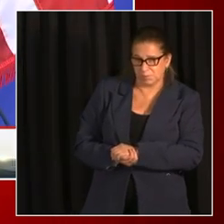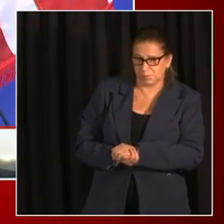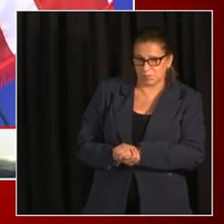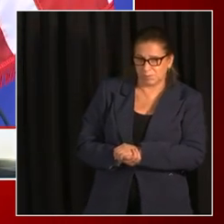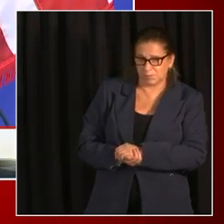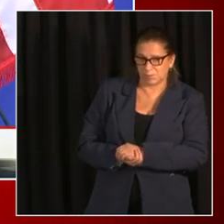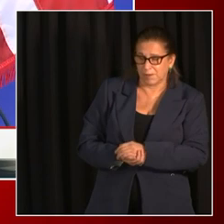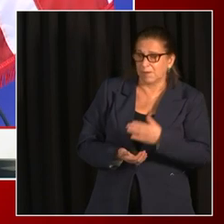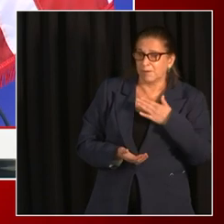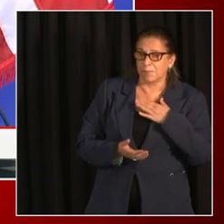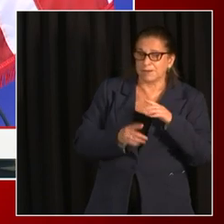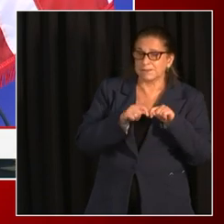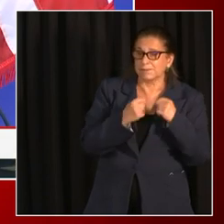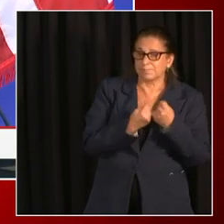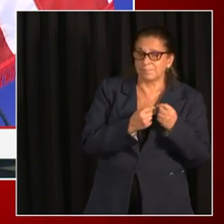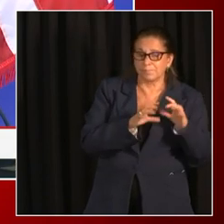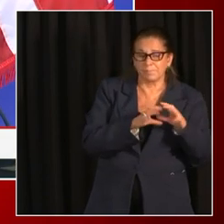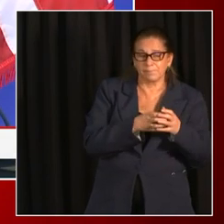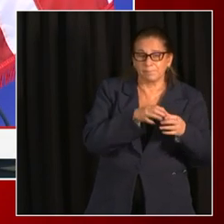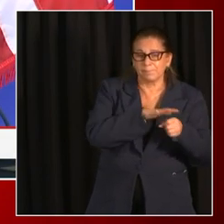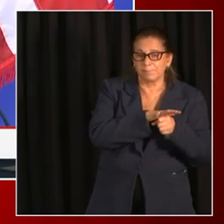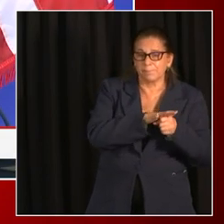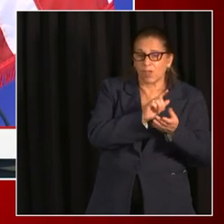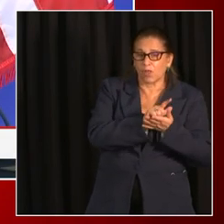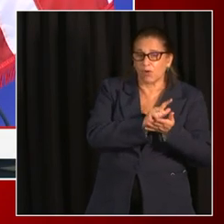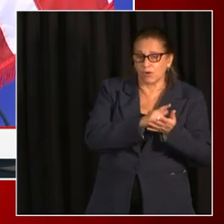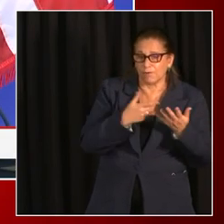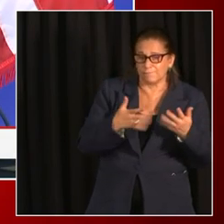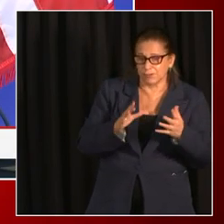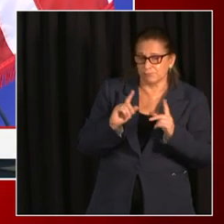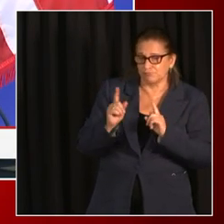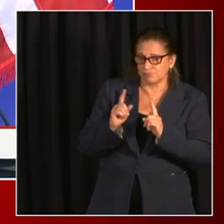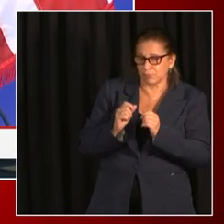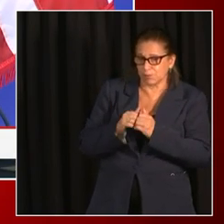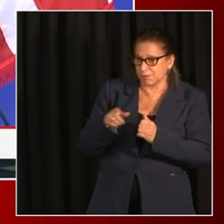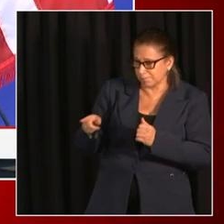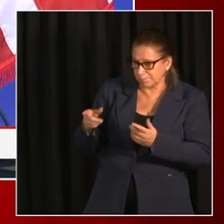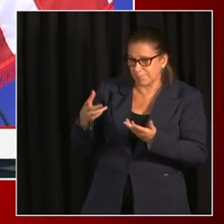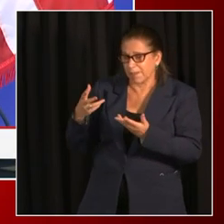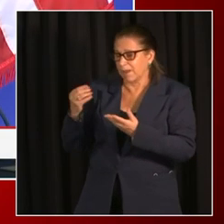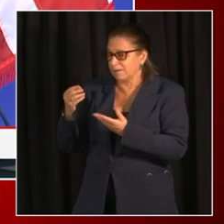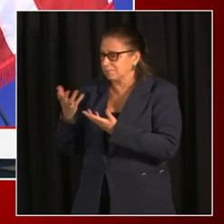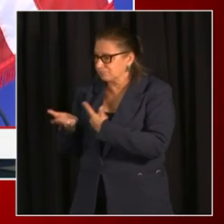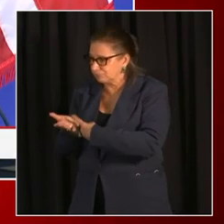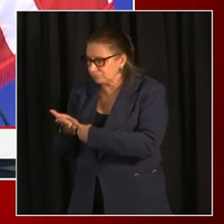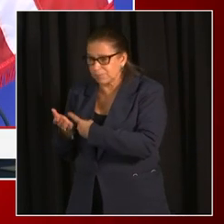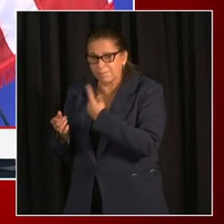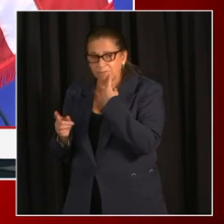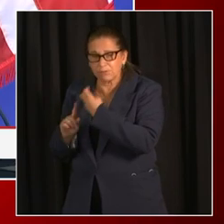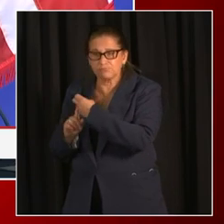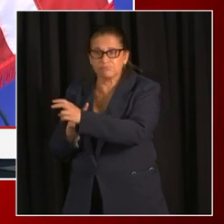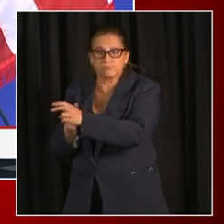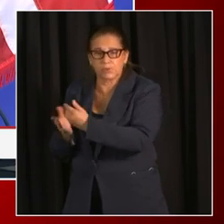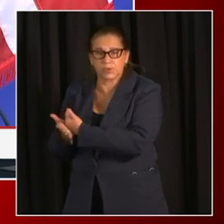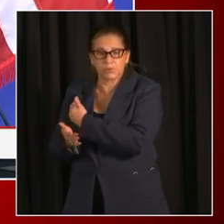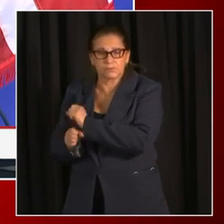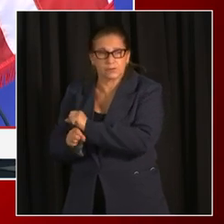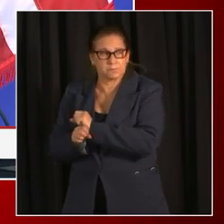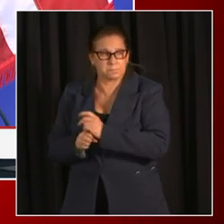counsel to have conversations related to the what, whens, and what